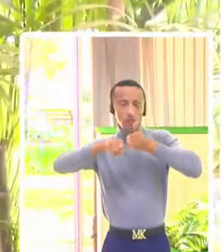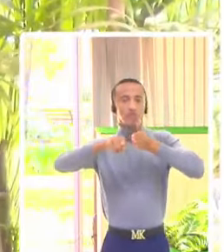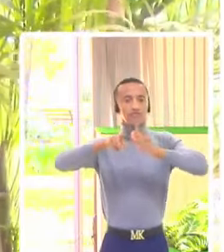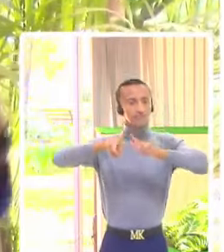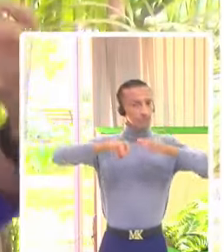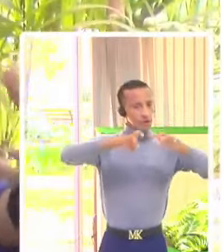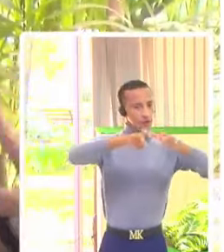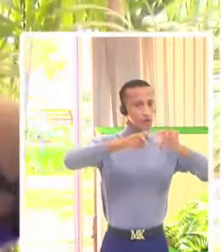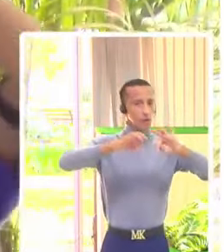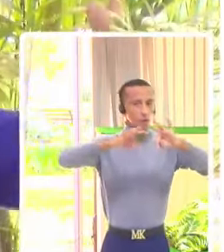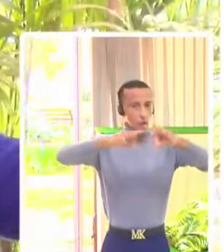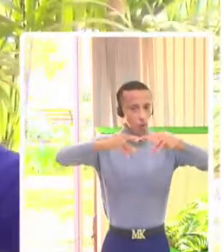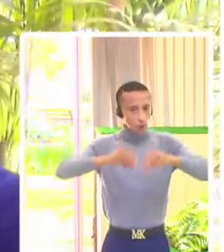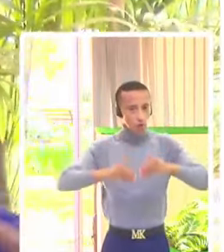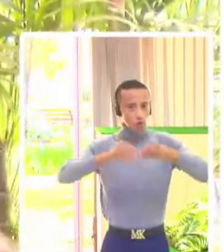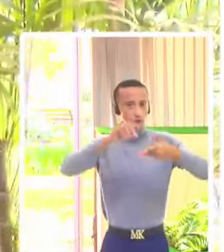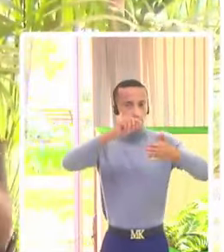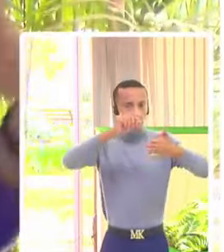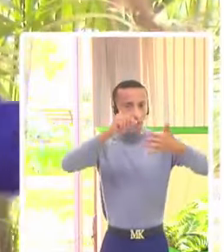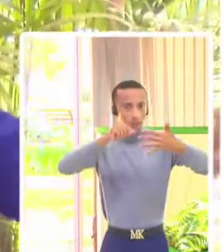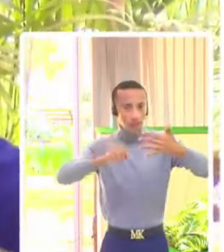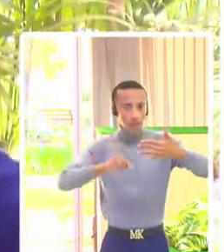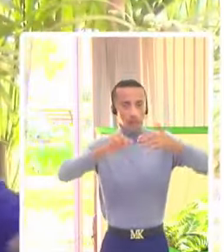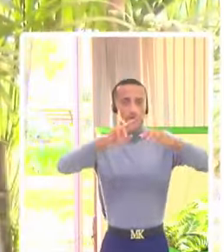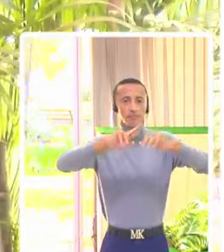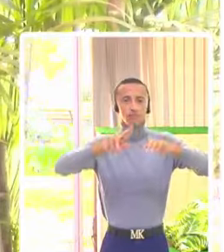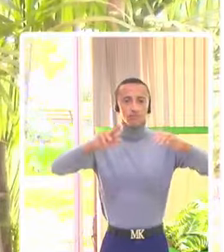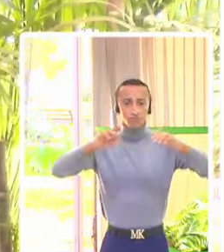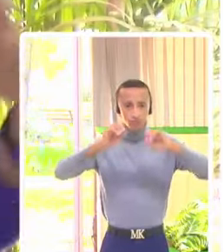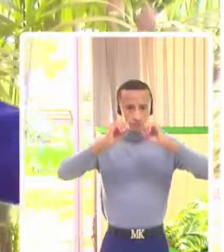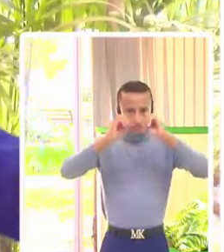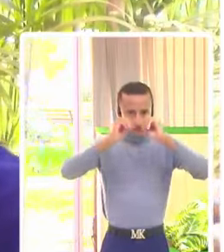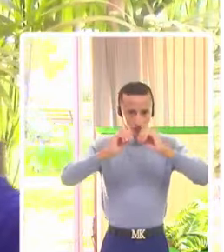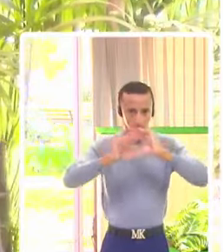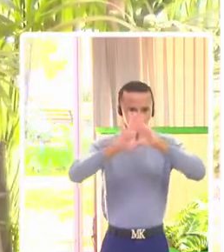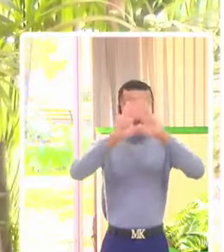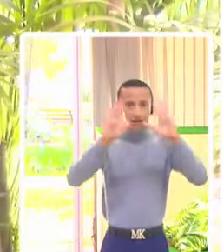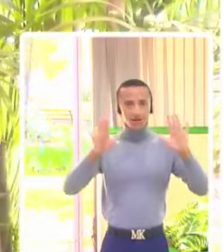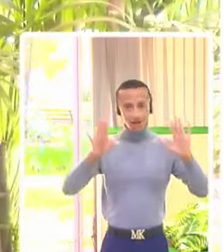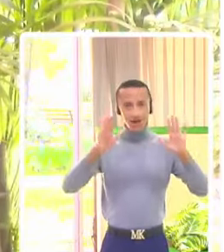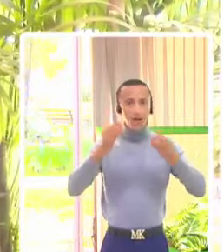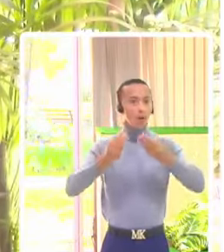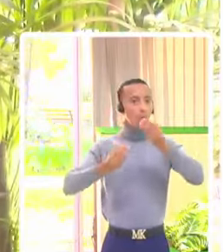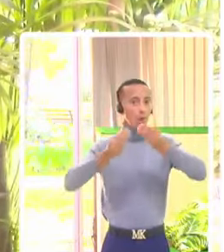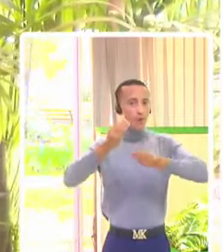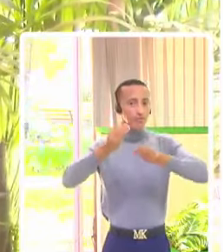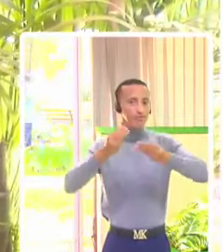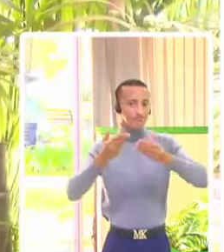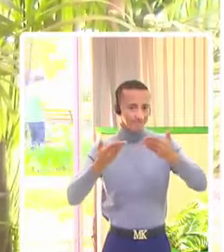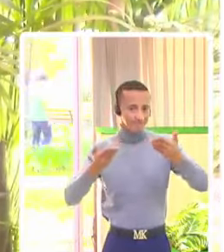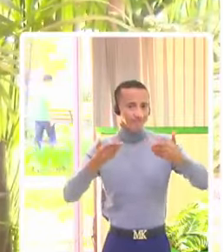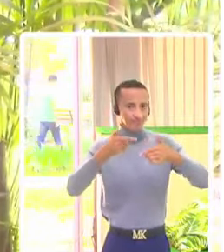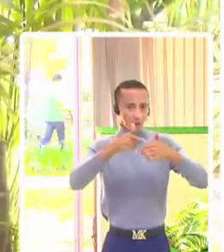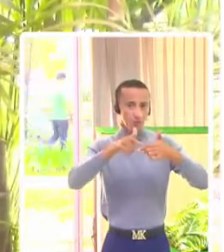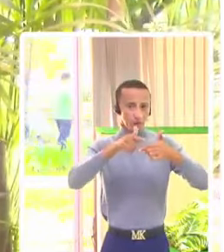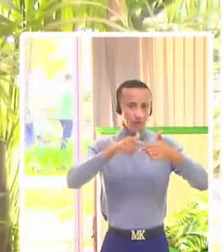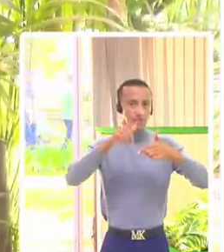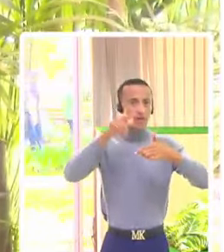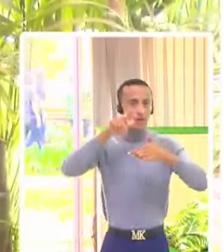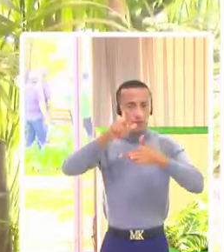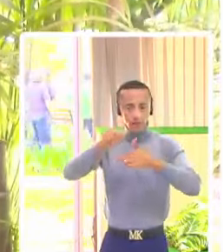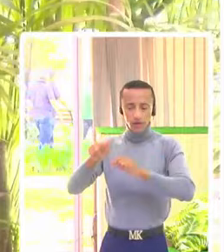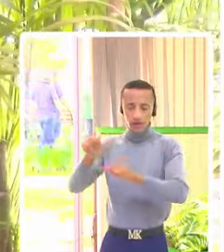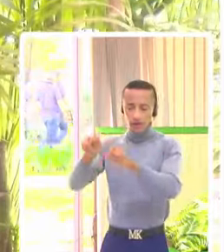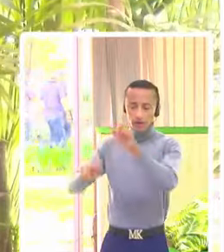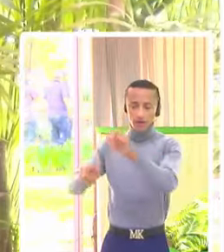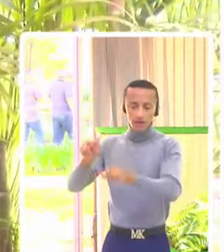the comprehension of the problem and the development of skills in terms of the public servants. But